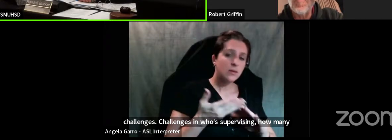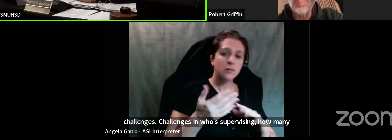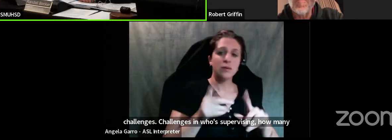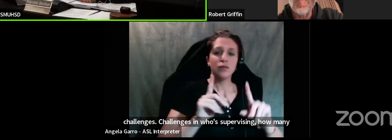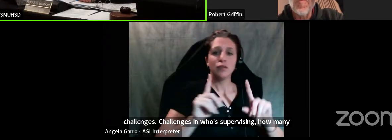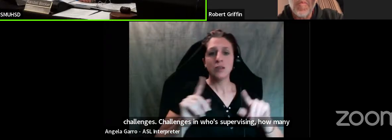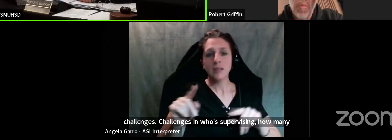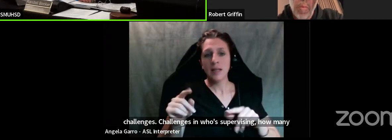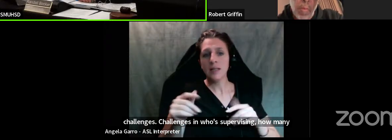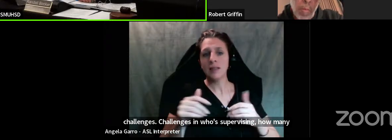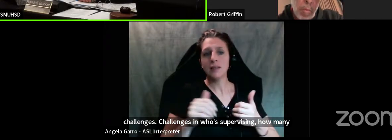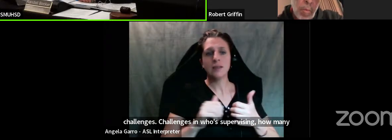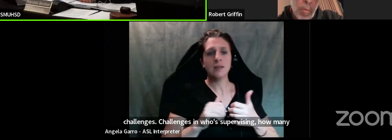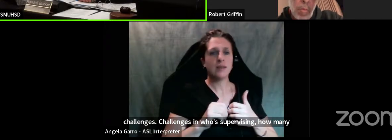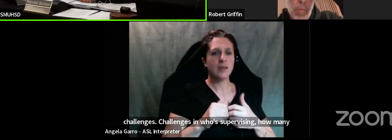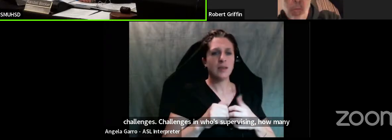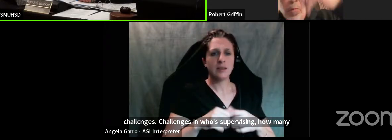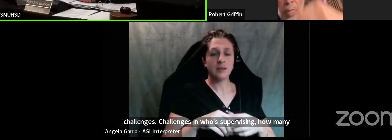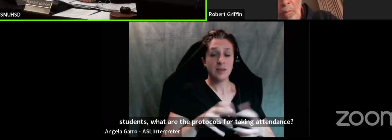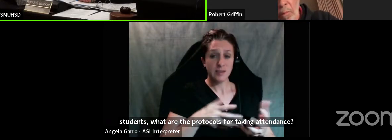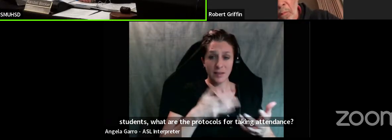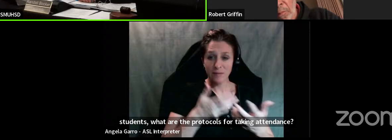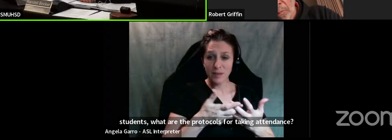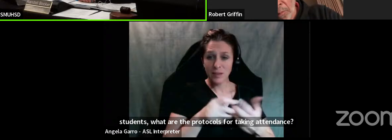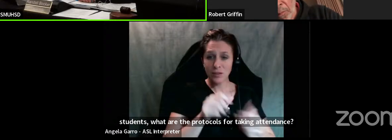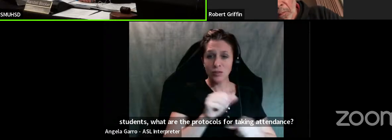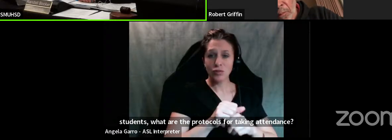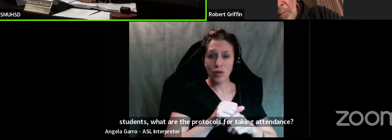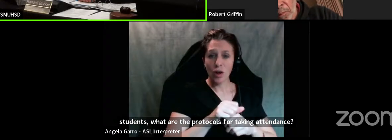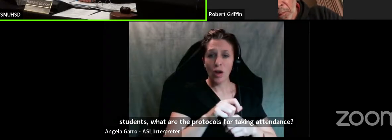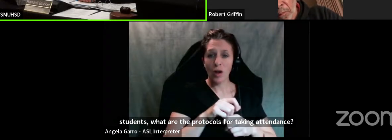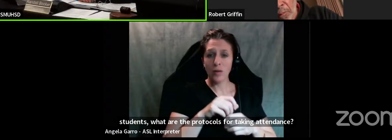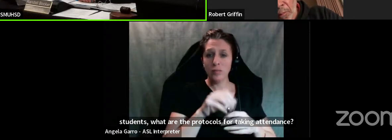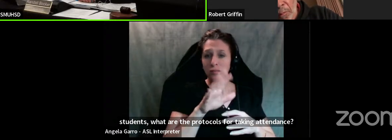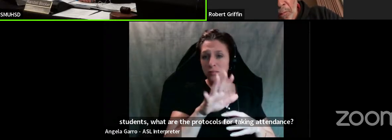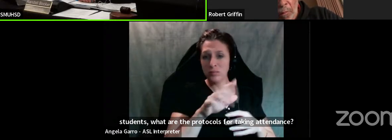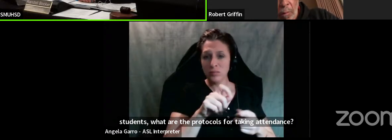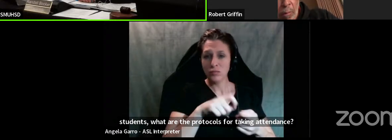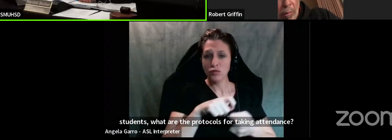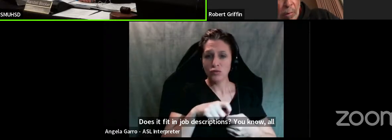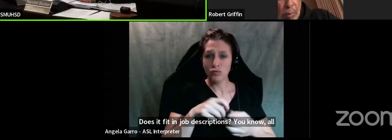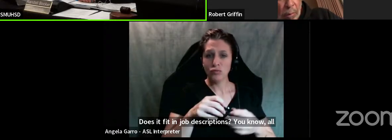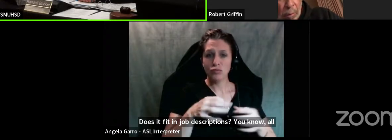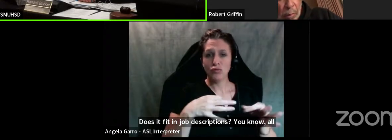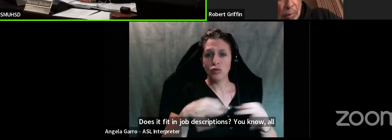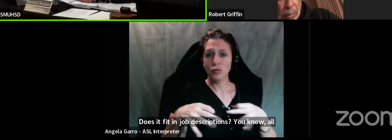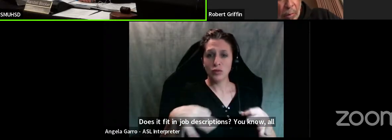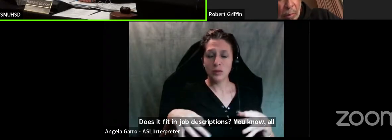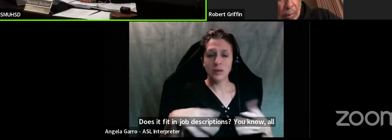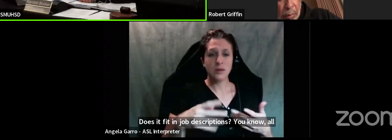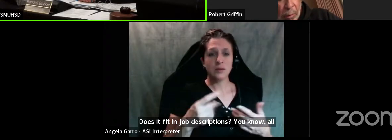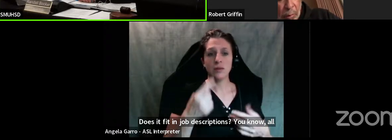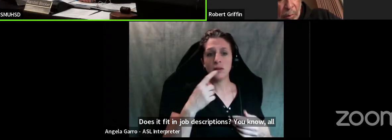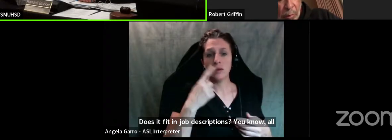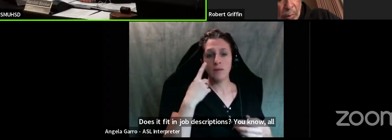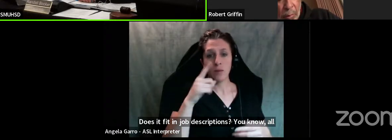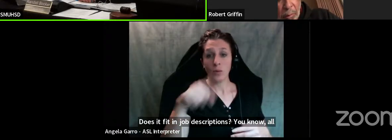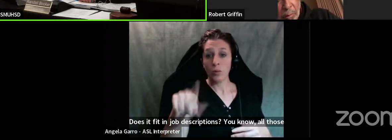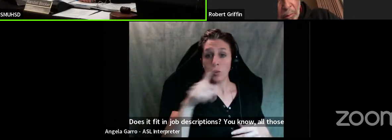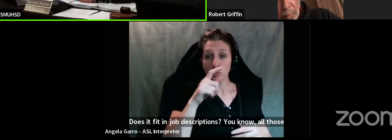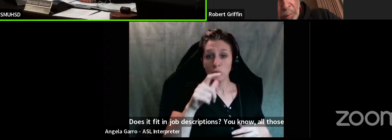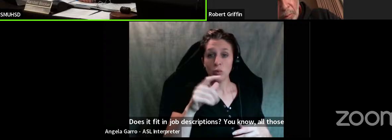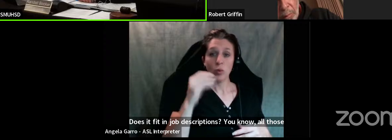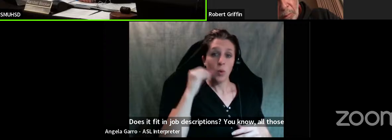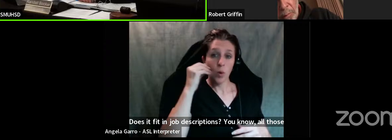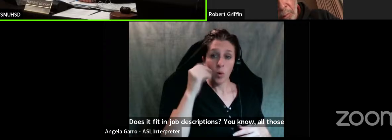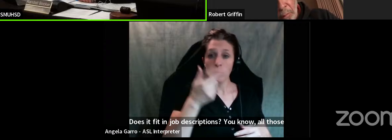attendance? Does it fit in job descriptions? All those kinds of things. So for those at home watching or hearing, I